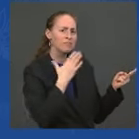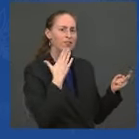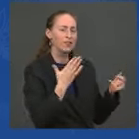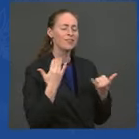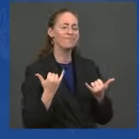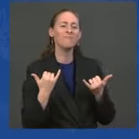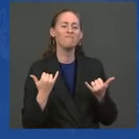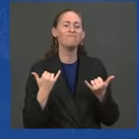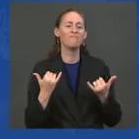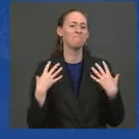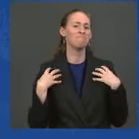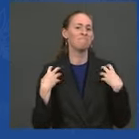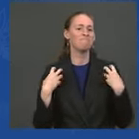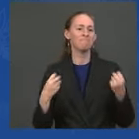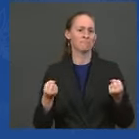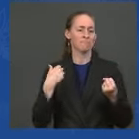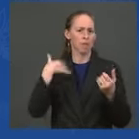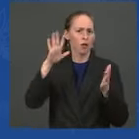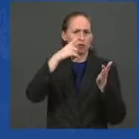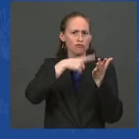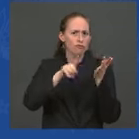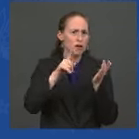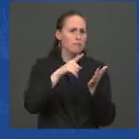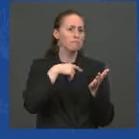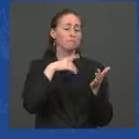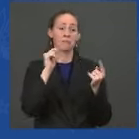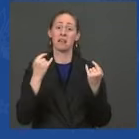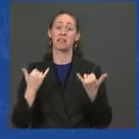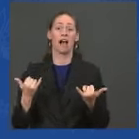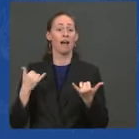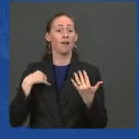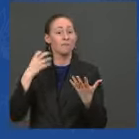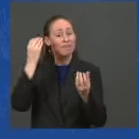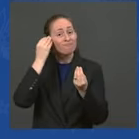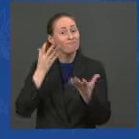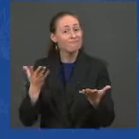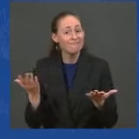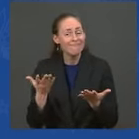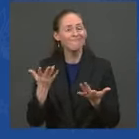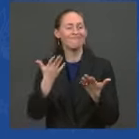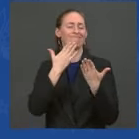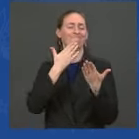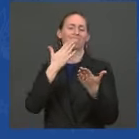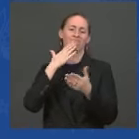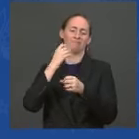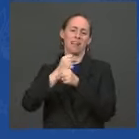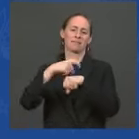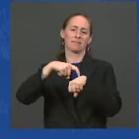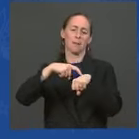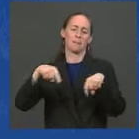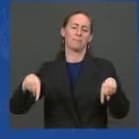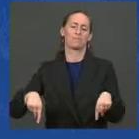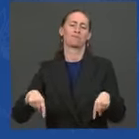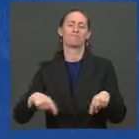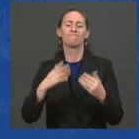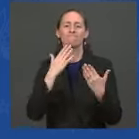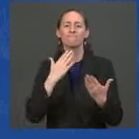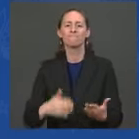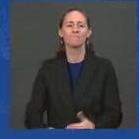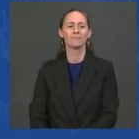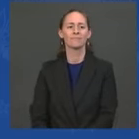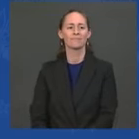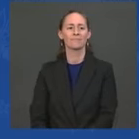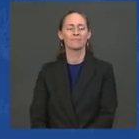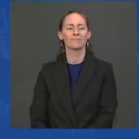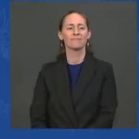when I talk to him, I'll let you all know. But in the meantime, thank you for taking the time to be here. And I say this